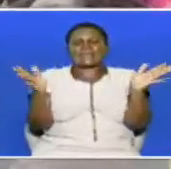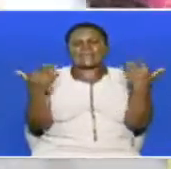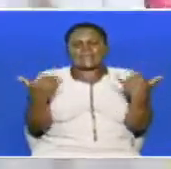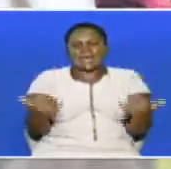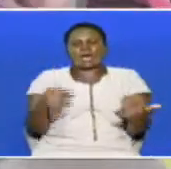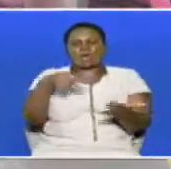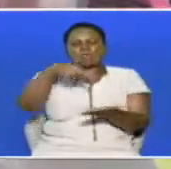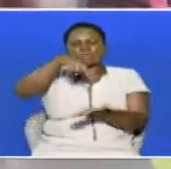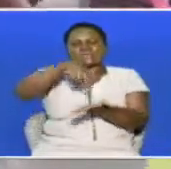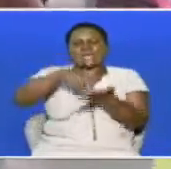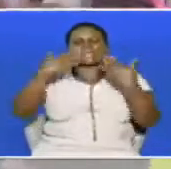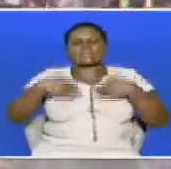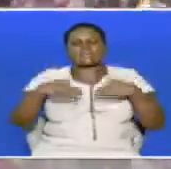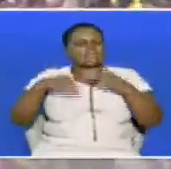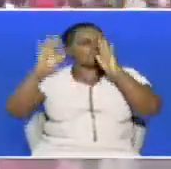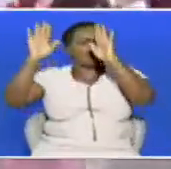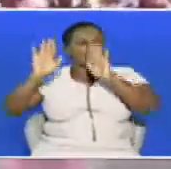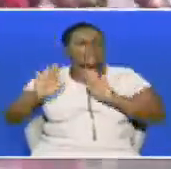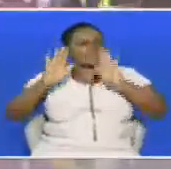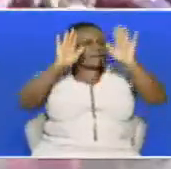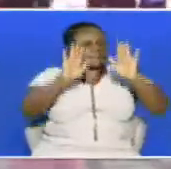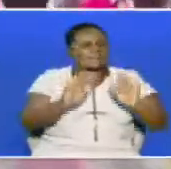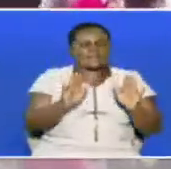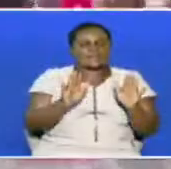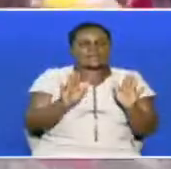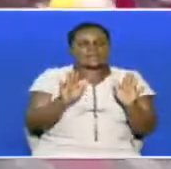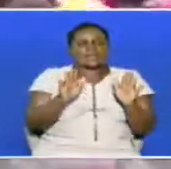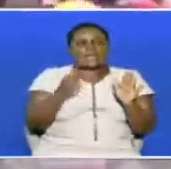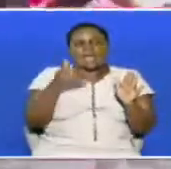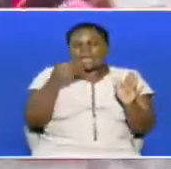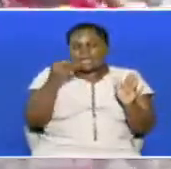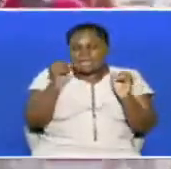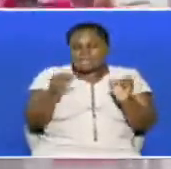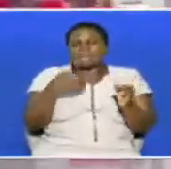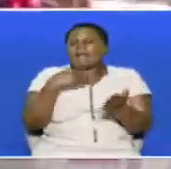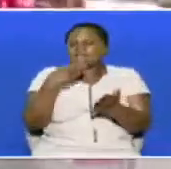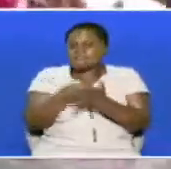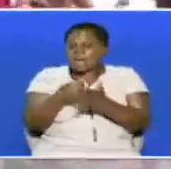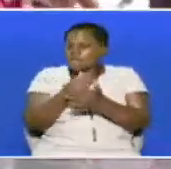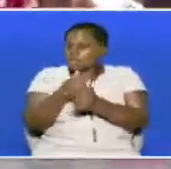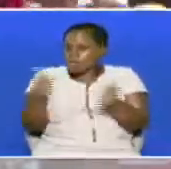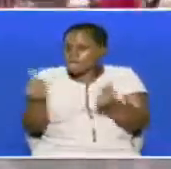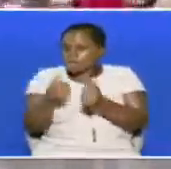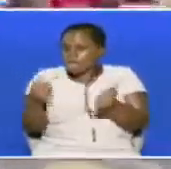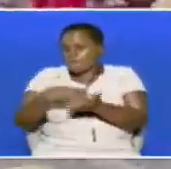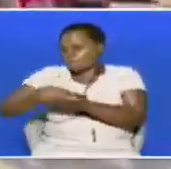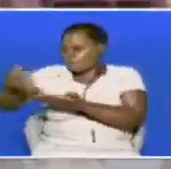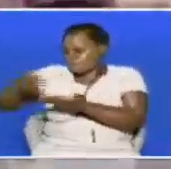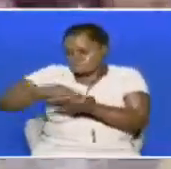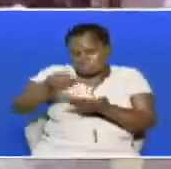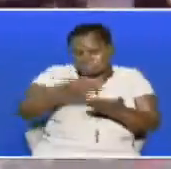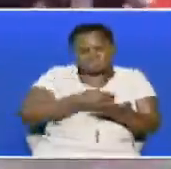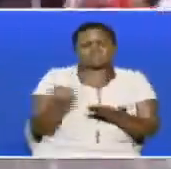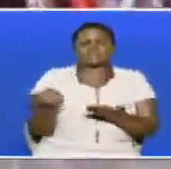politicians out on the campaign trail, where those with well-lined wallets will display their